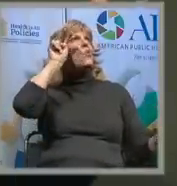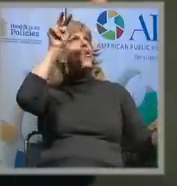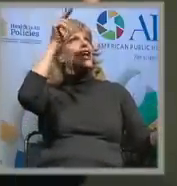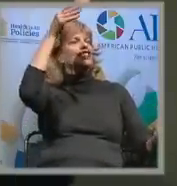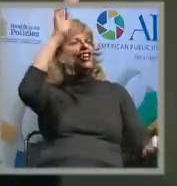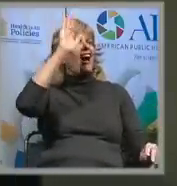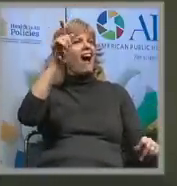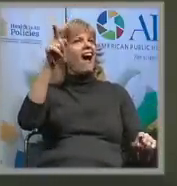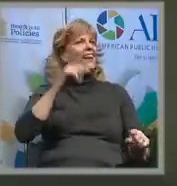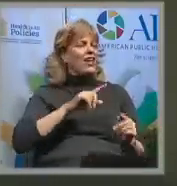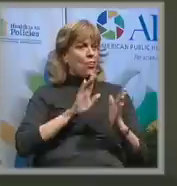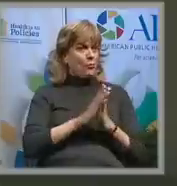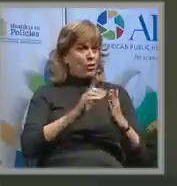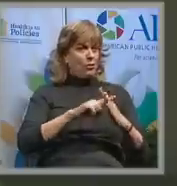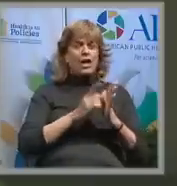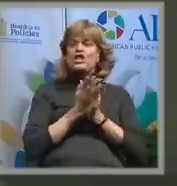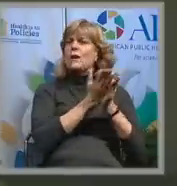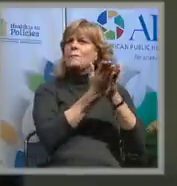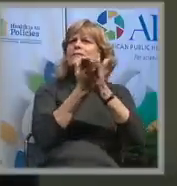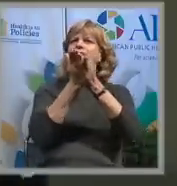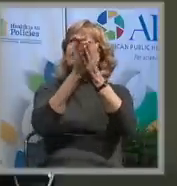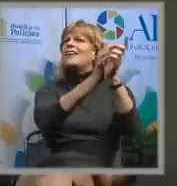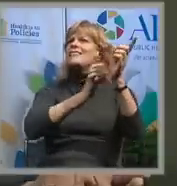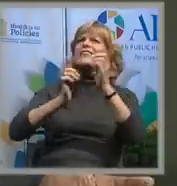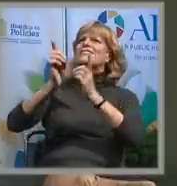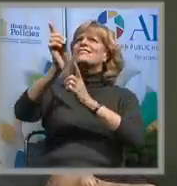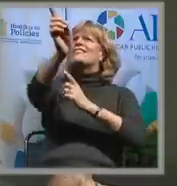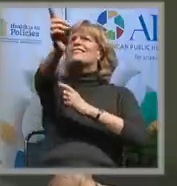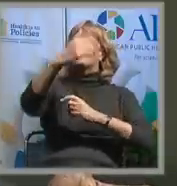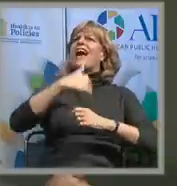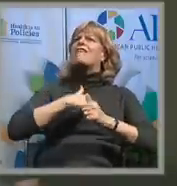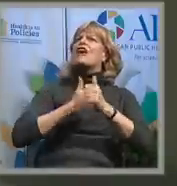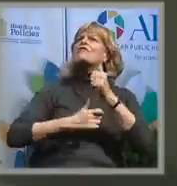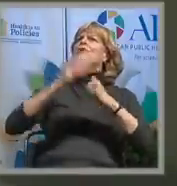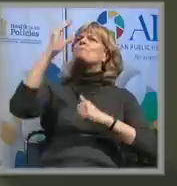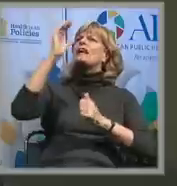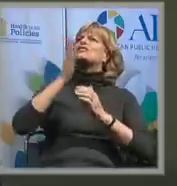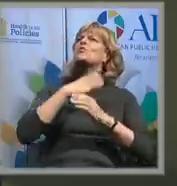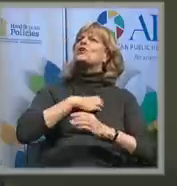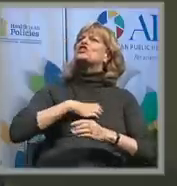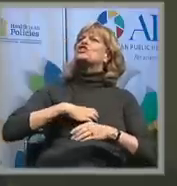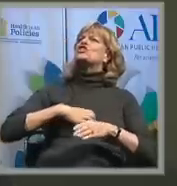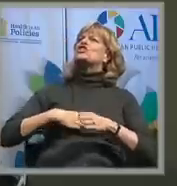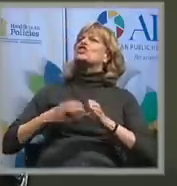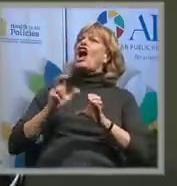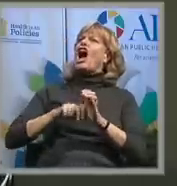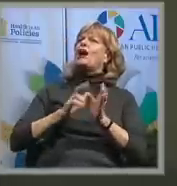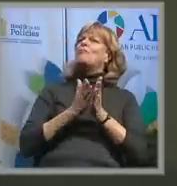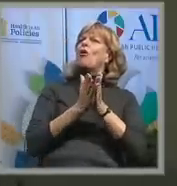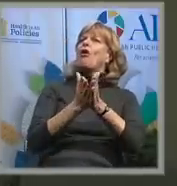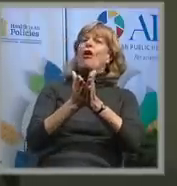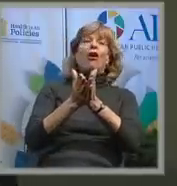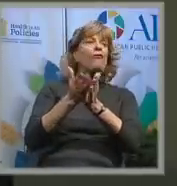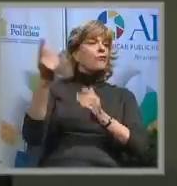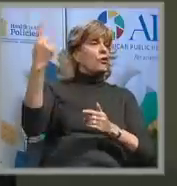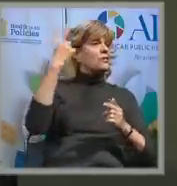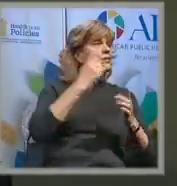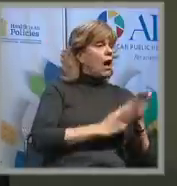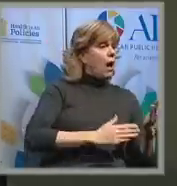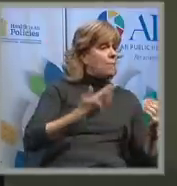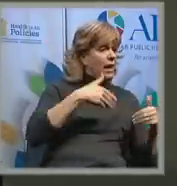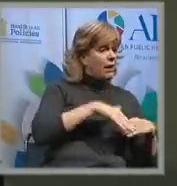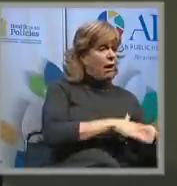at a distance have every man's wish on board. For some, they come in with the tide. For others,